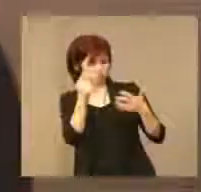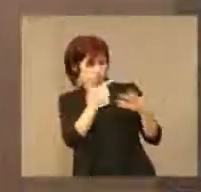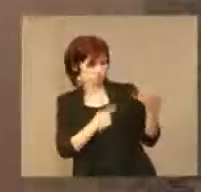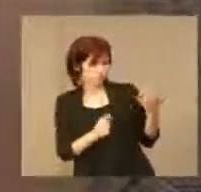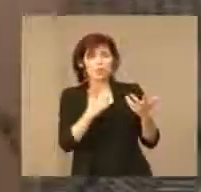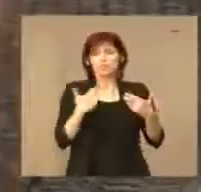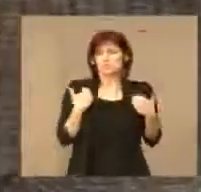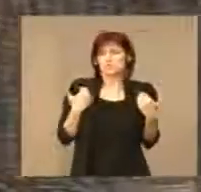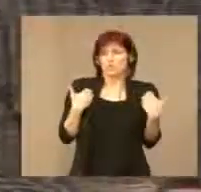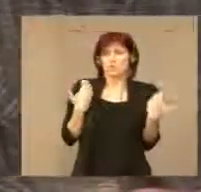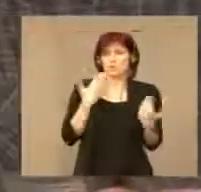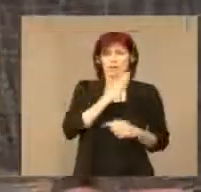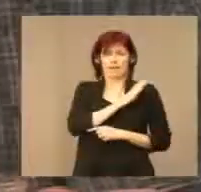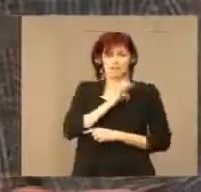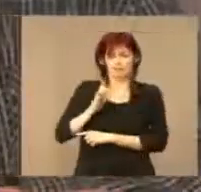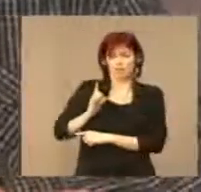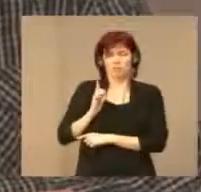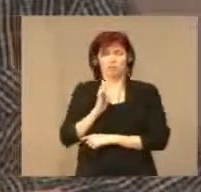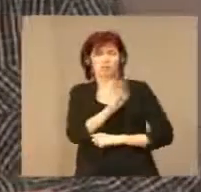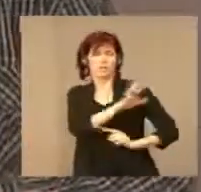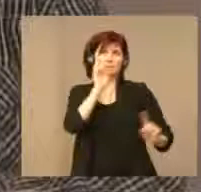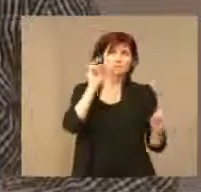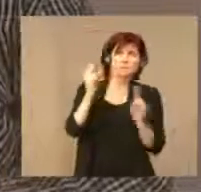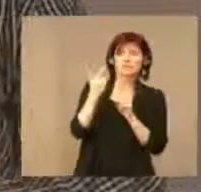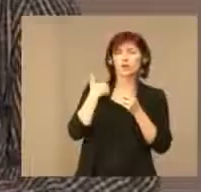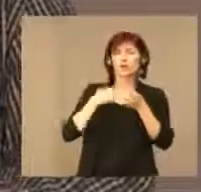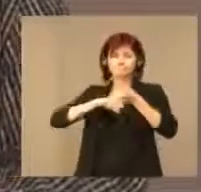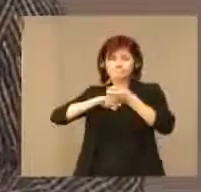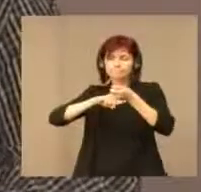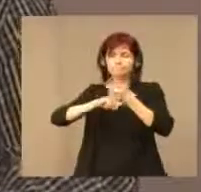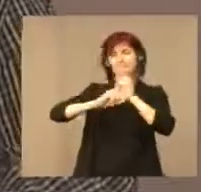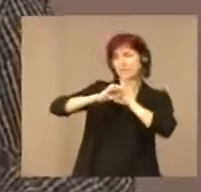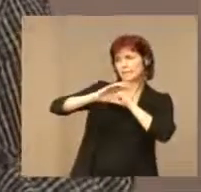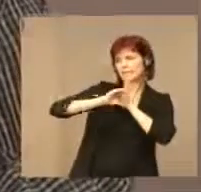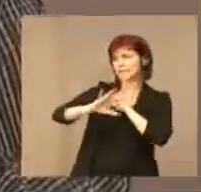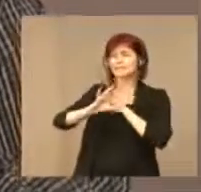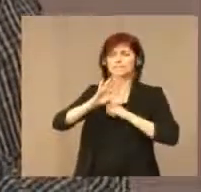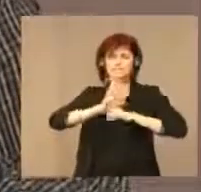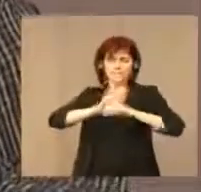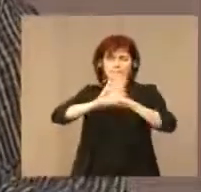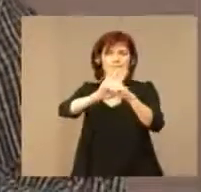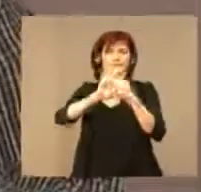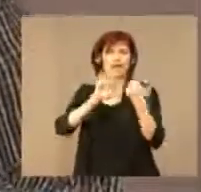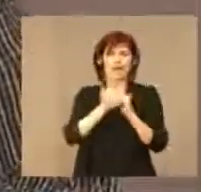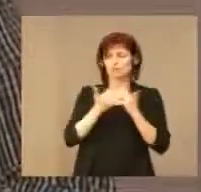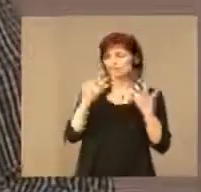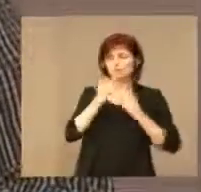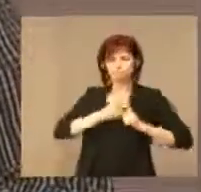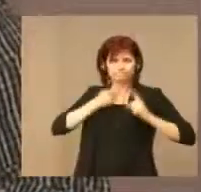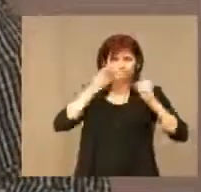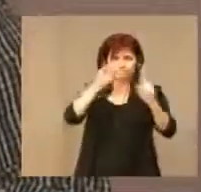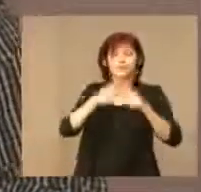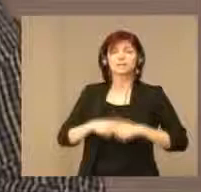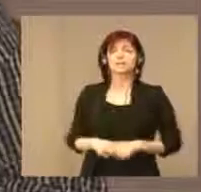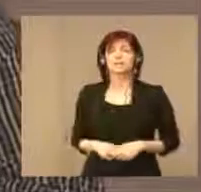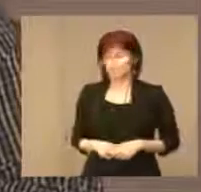sees in pursuing, you know, advocacy for persons with disabilities? Yeah, the Youth Council would like to work with